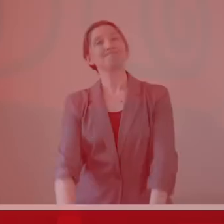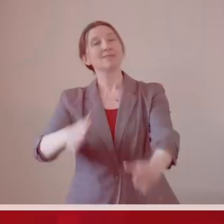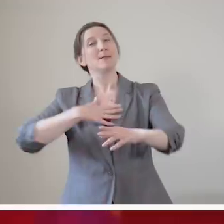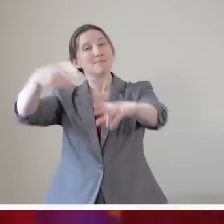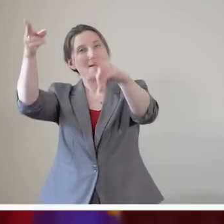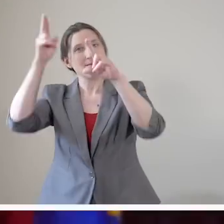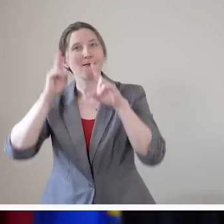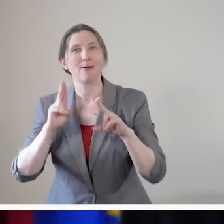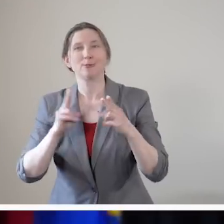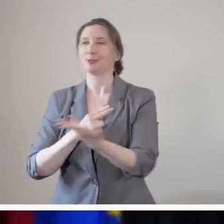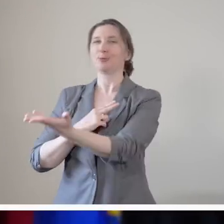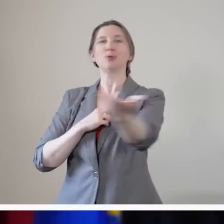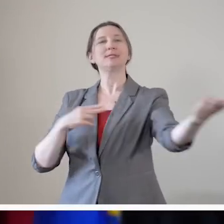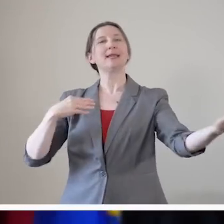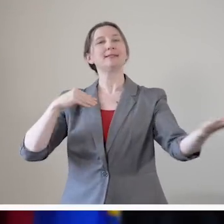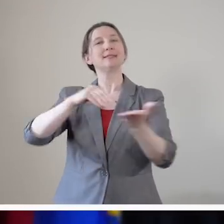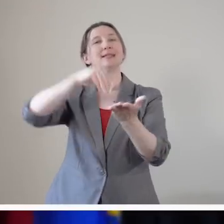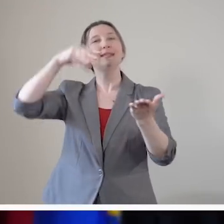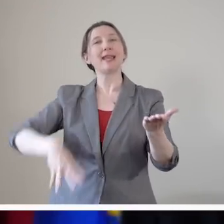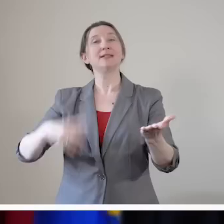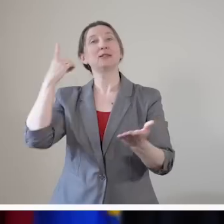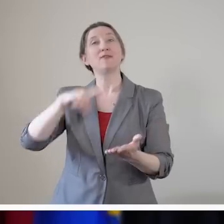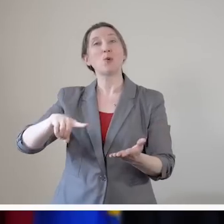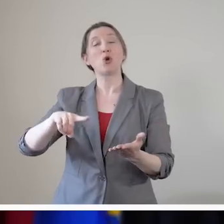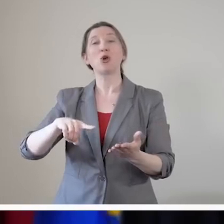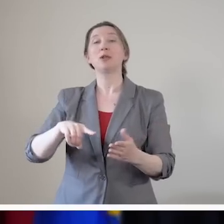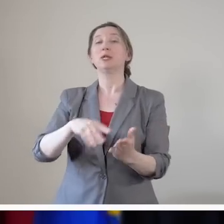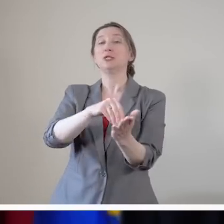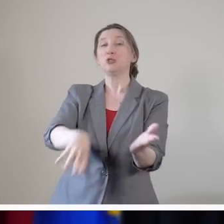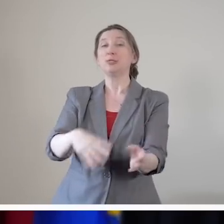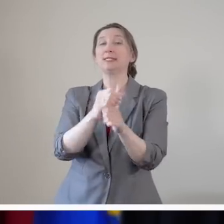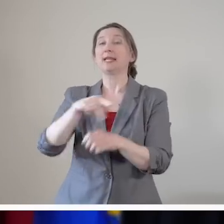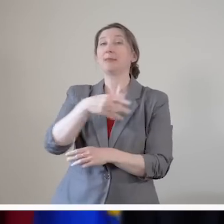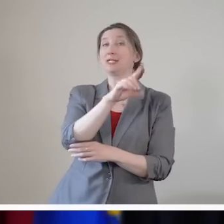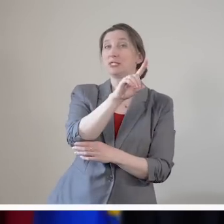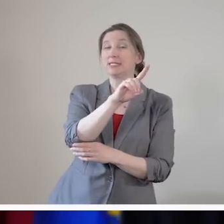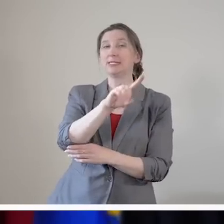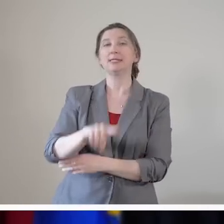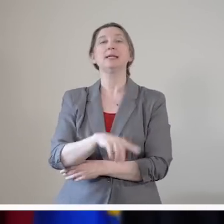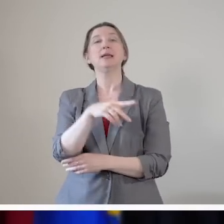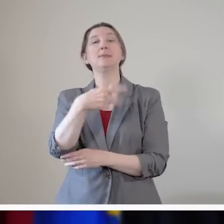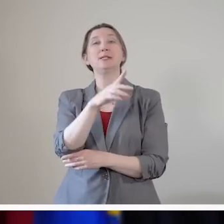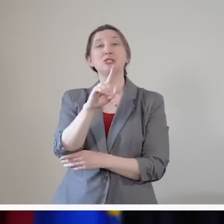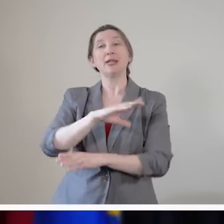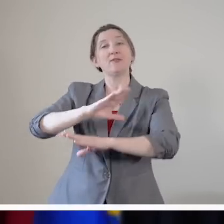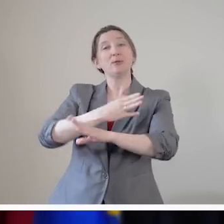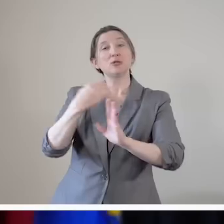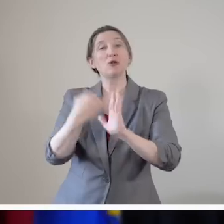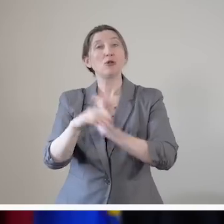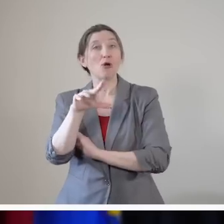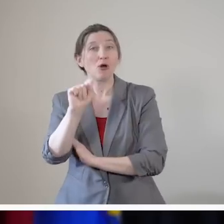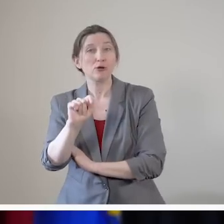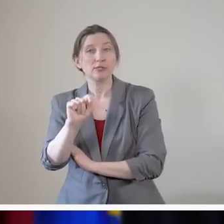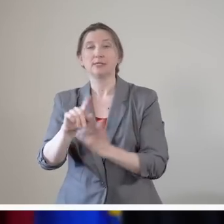Chancellor Blank, it is my honor to present the candidates for the degrees Doctor of Philosophy, Doctor of Musical Arts, and Master